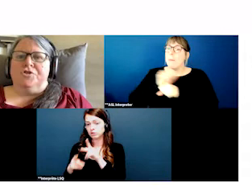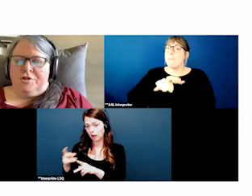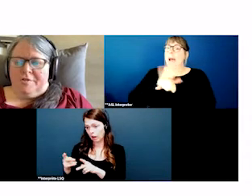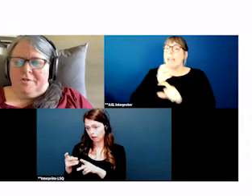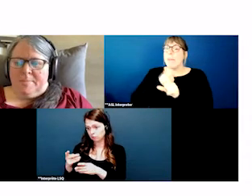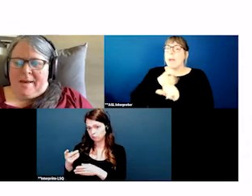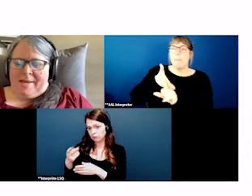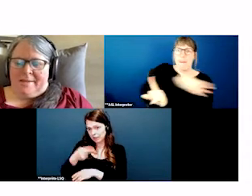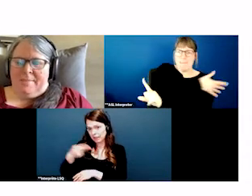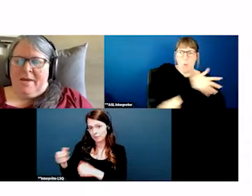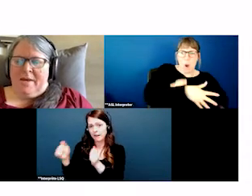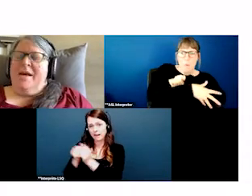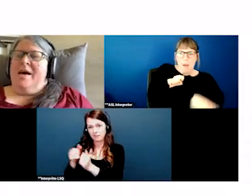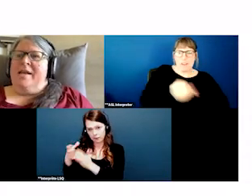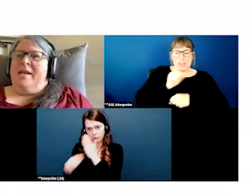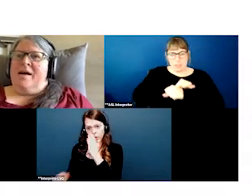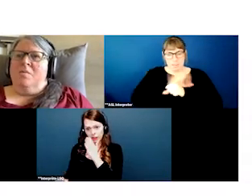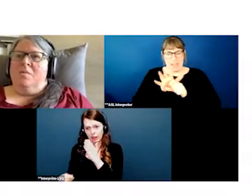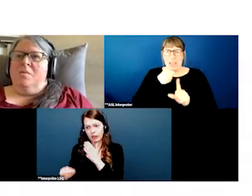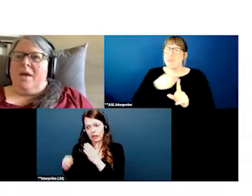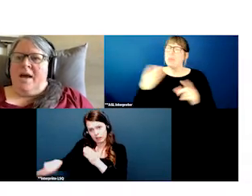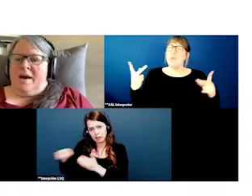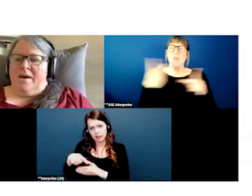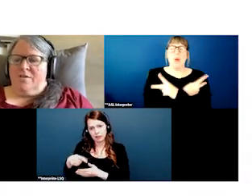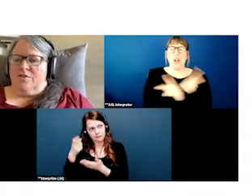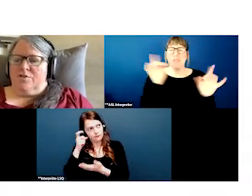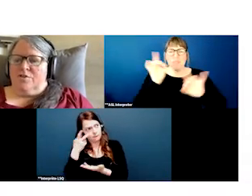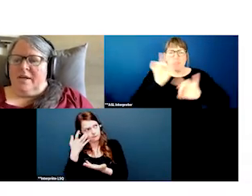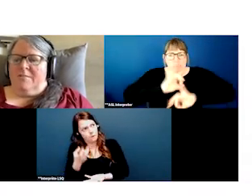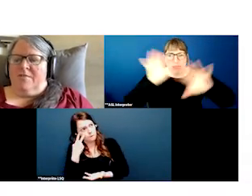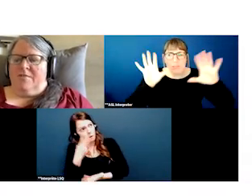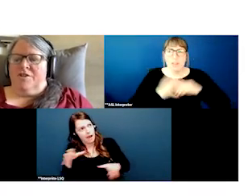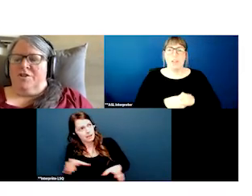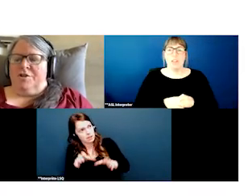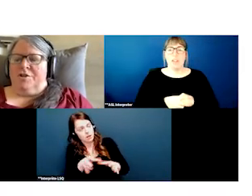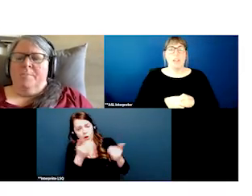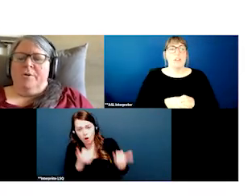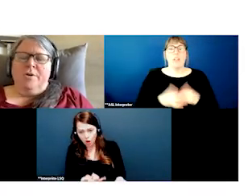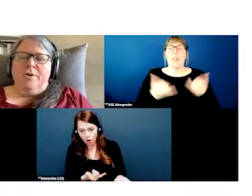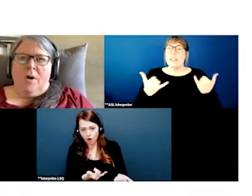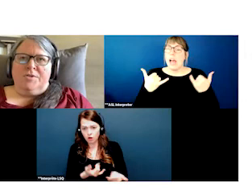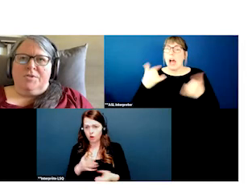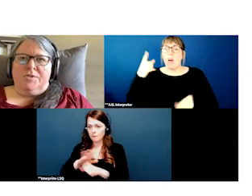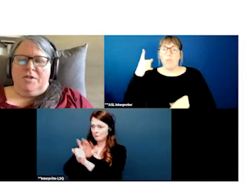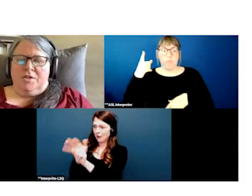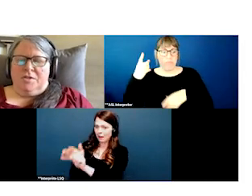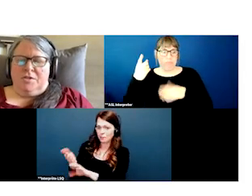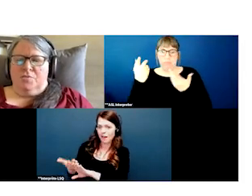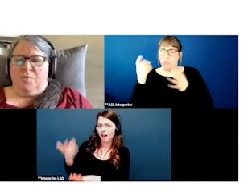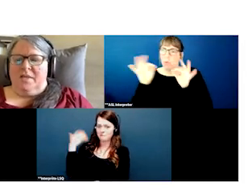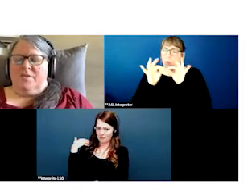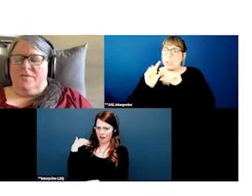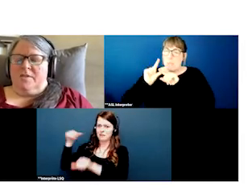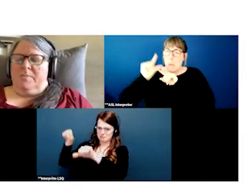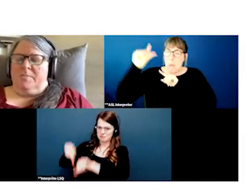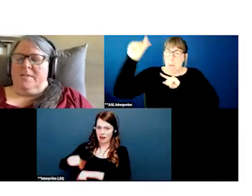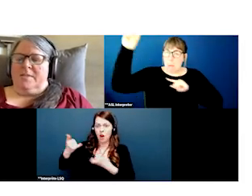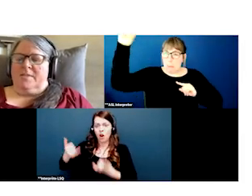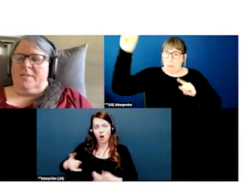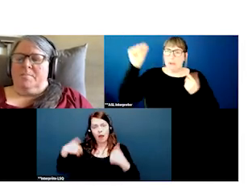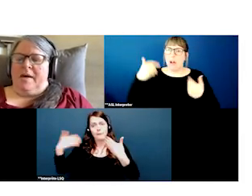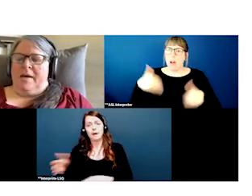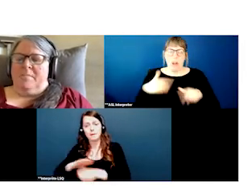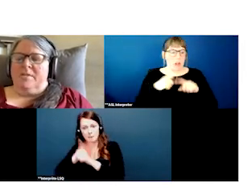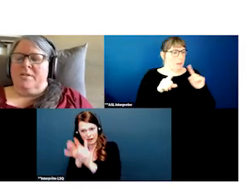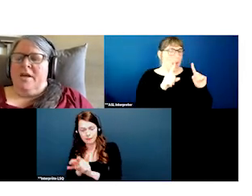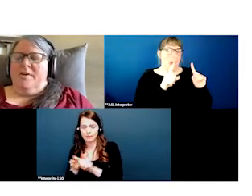worse during the pandemic. And now we have soaring inflation, but no alteration to rates of